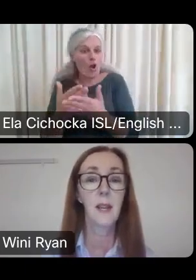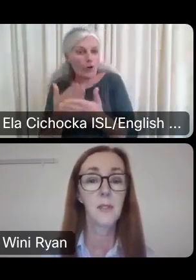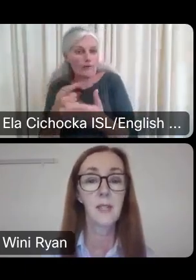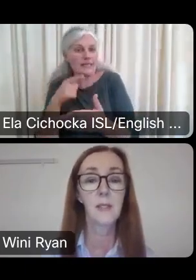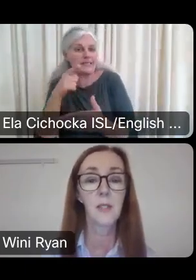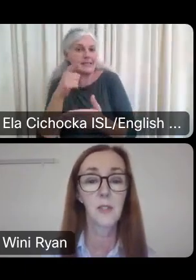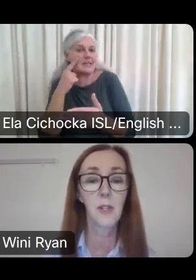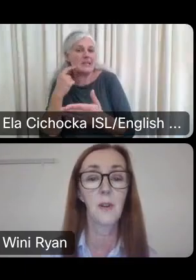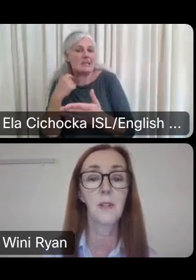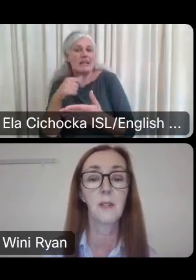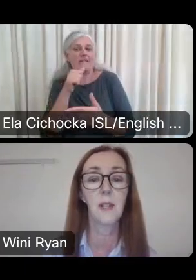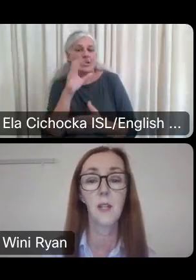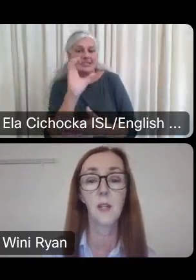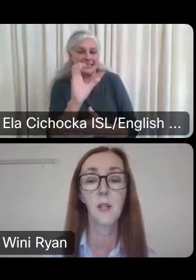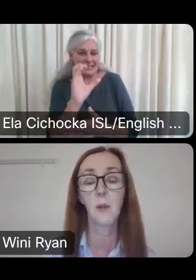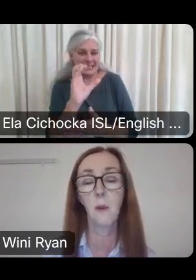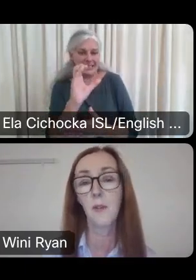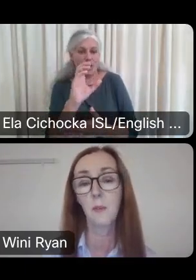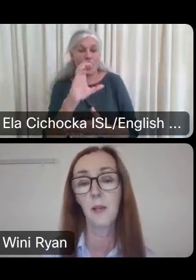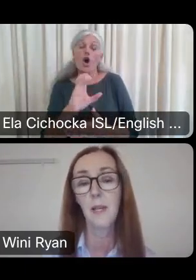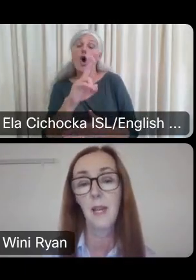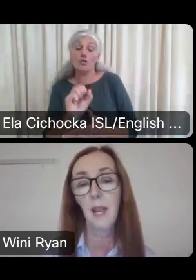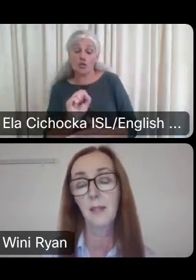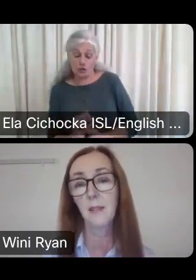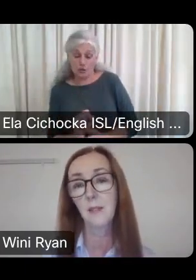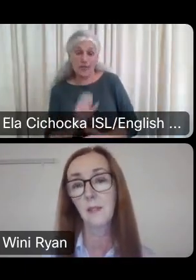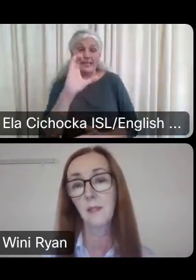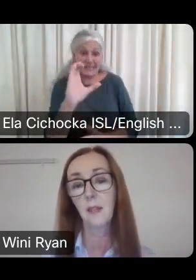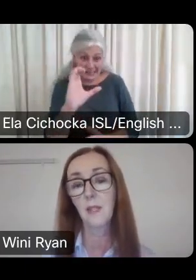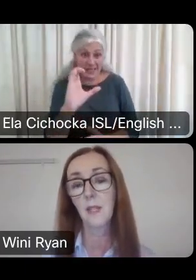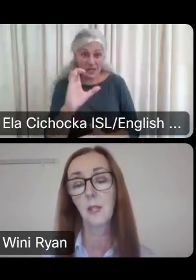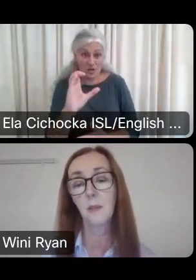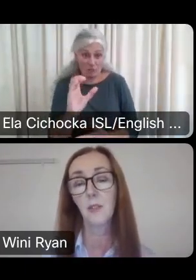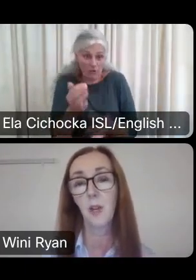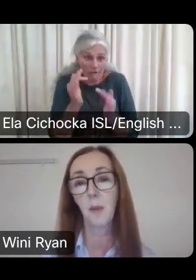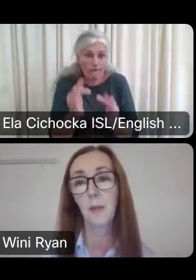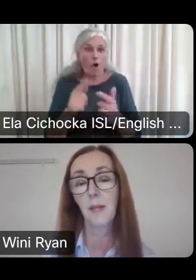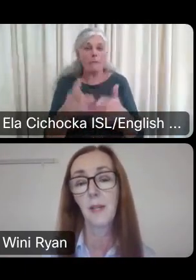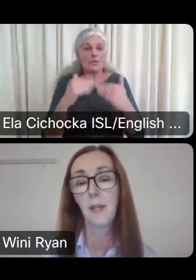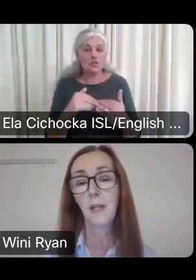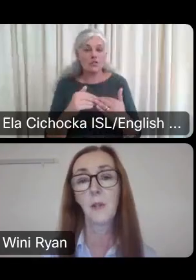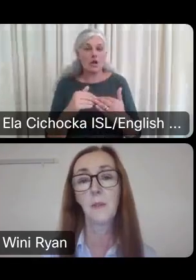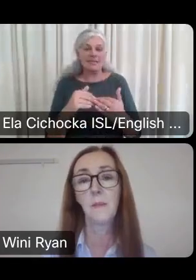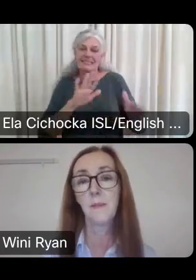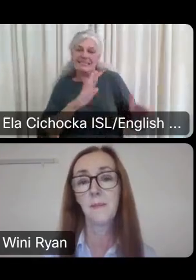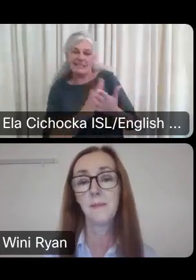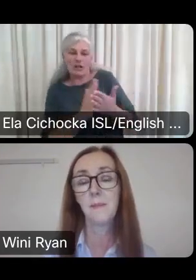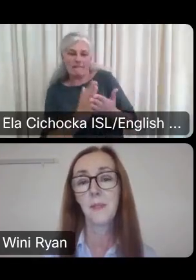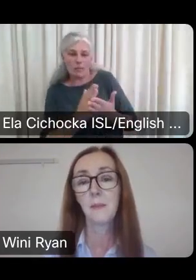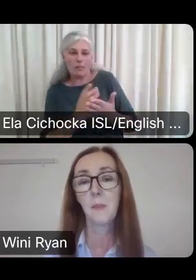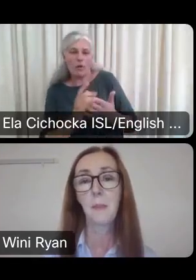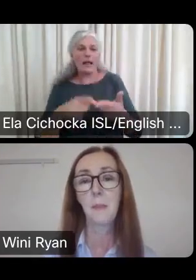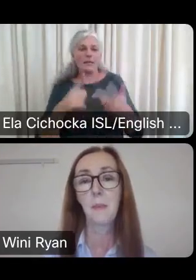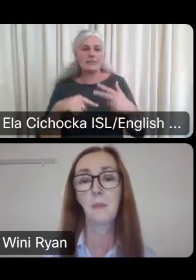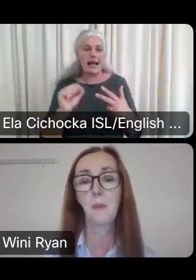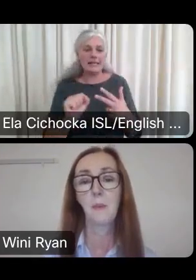The first C is concerned, then U is uncomfortable, S, this is a safety issue, and stop. So sometimes